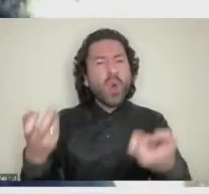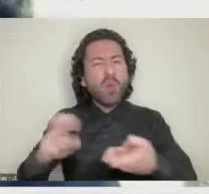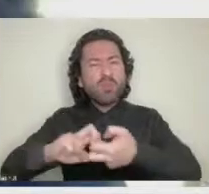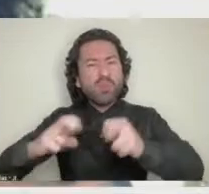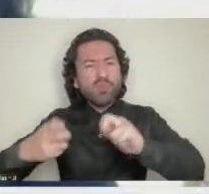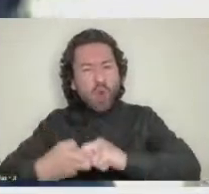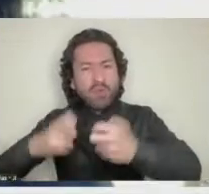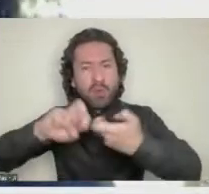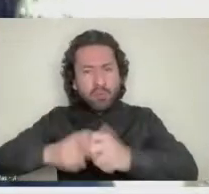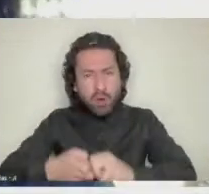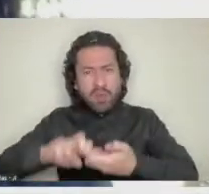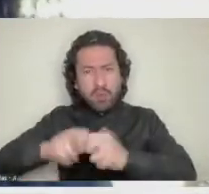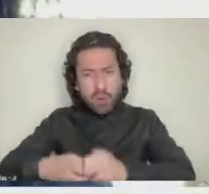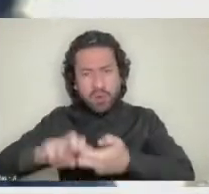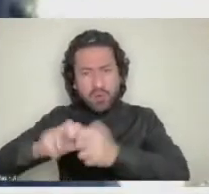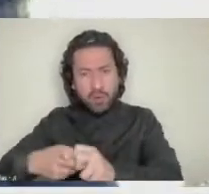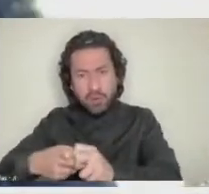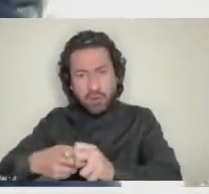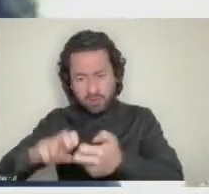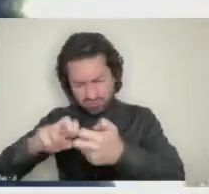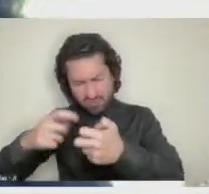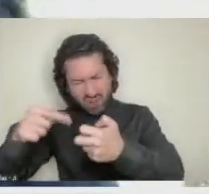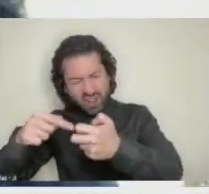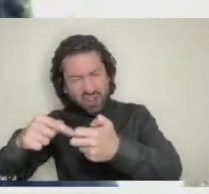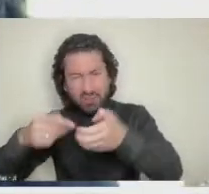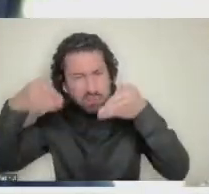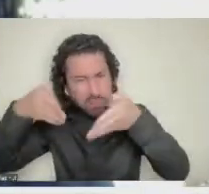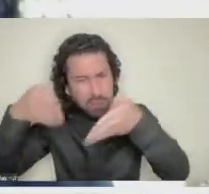of problems, and yet we don't have a diagnosis of what